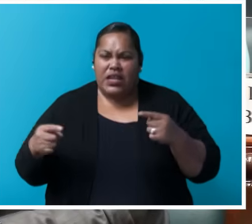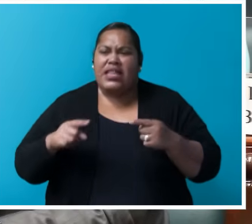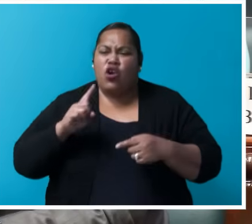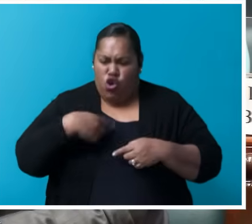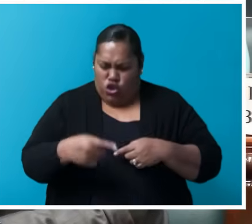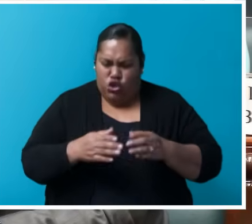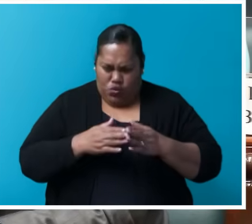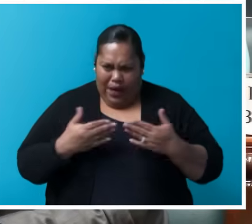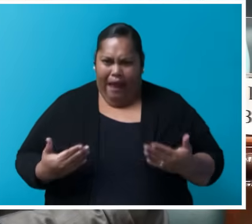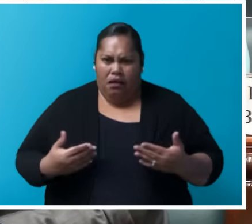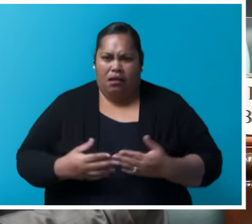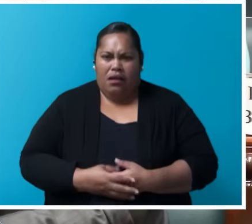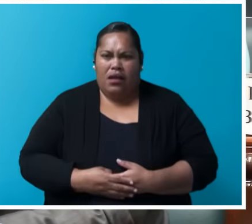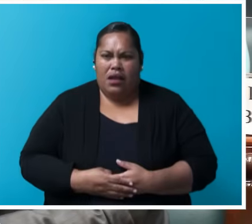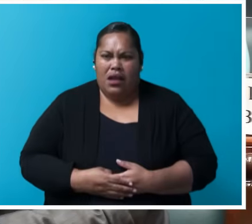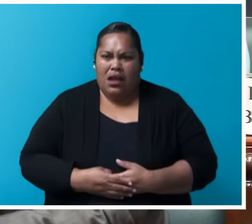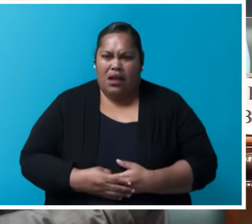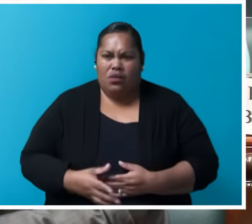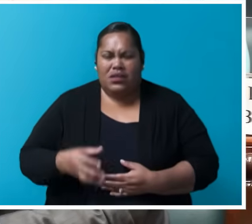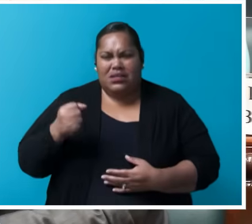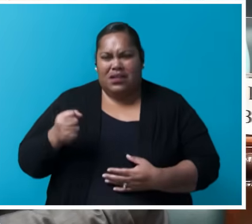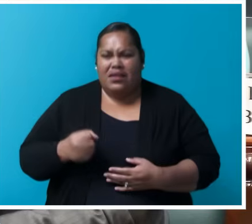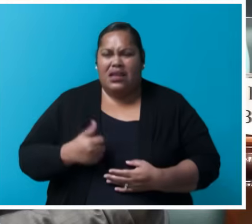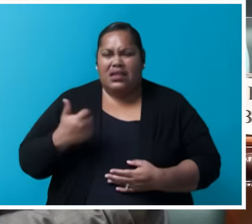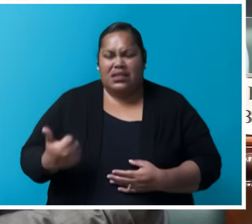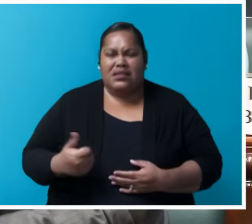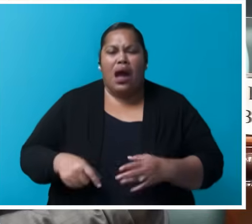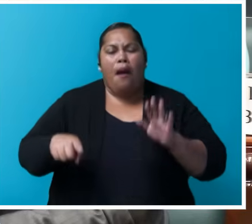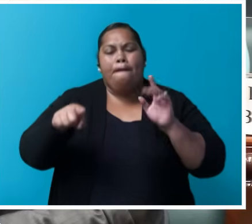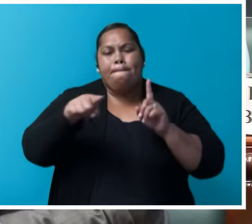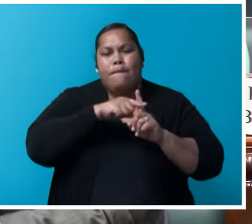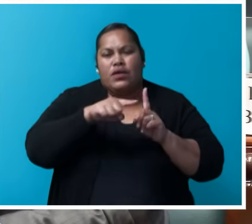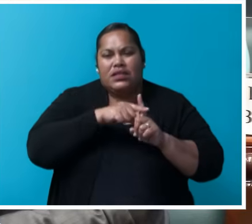that. We've received a hugely positive response.